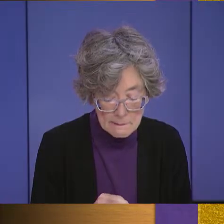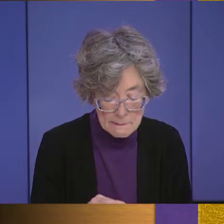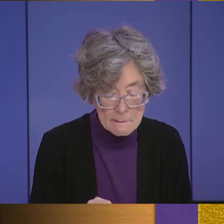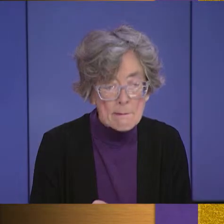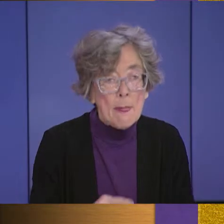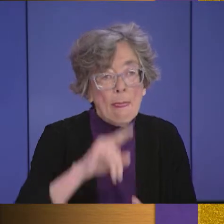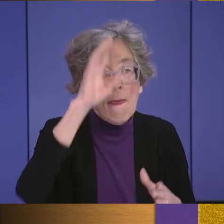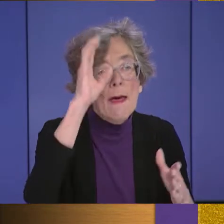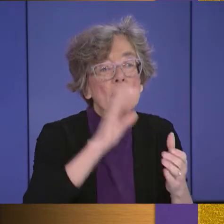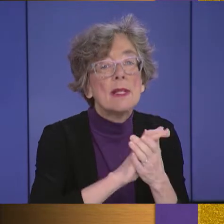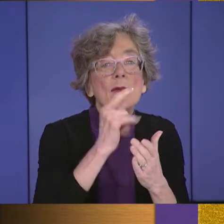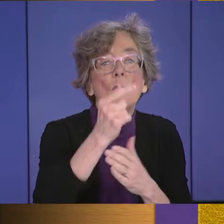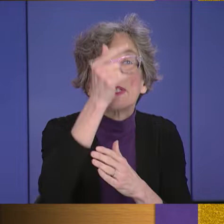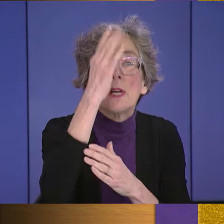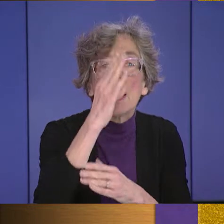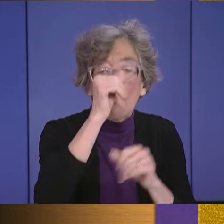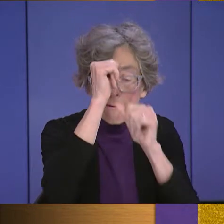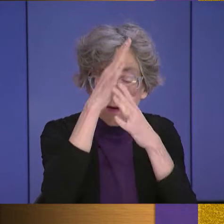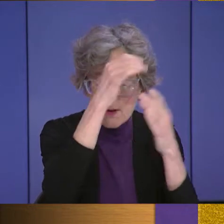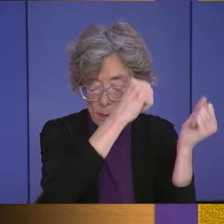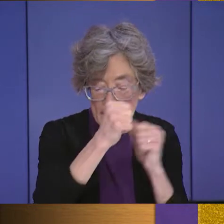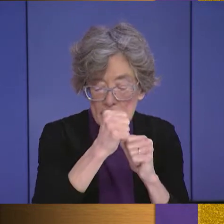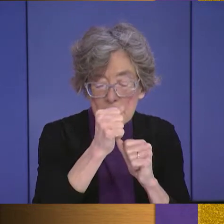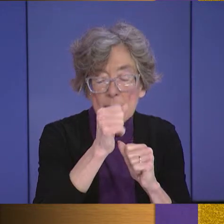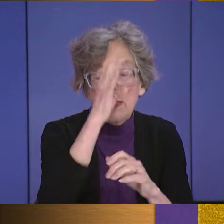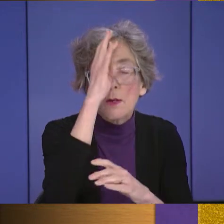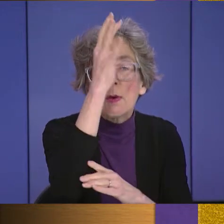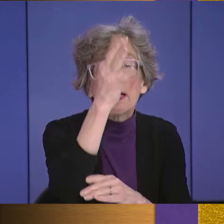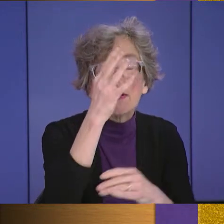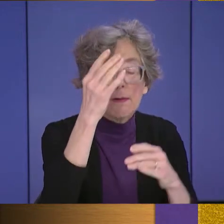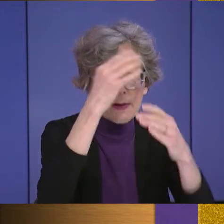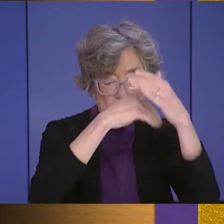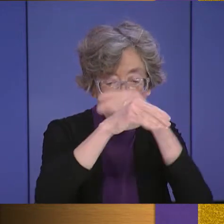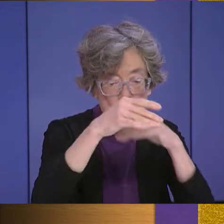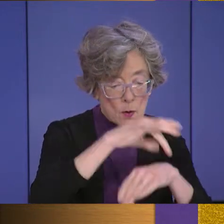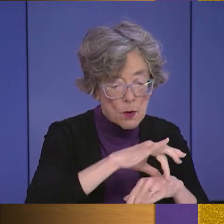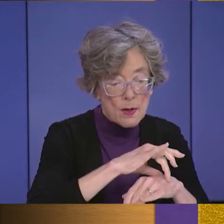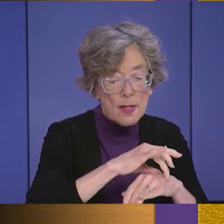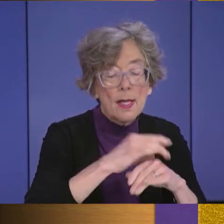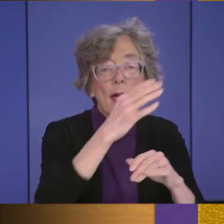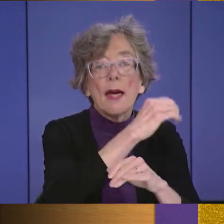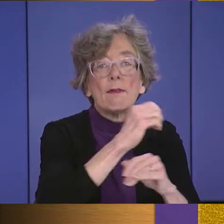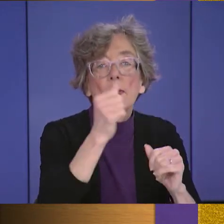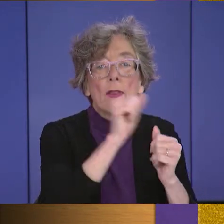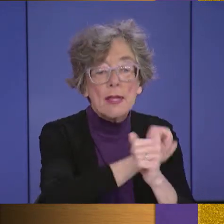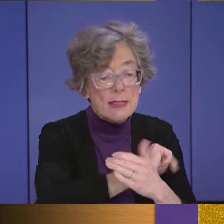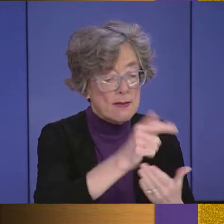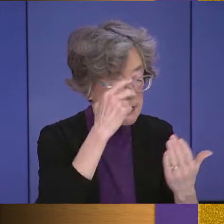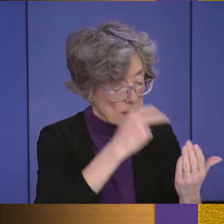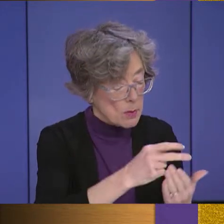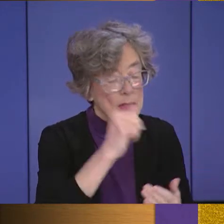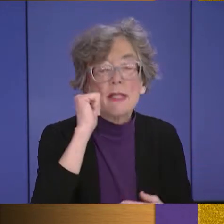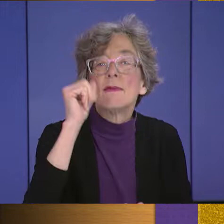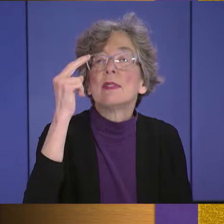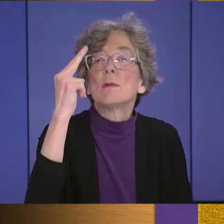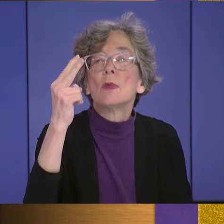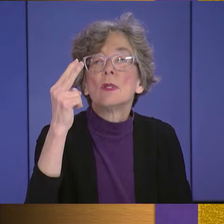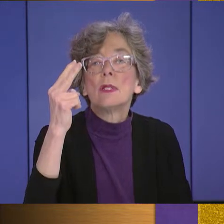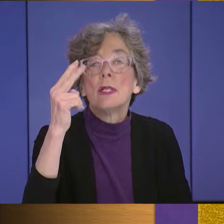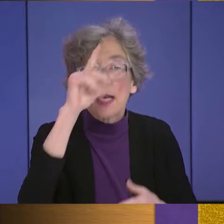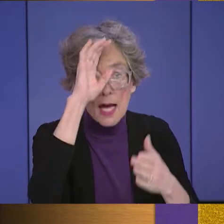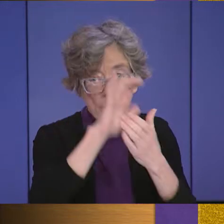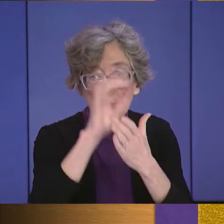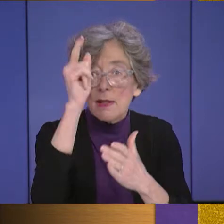I believe in one God, the Father Almighty, maker of heaven and earth, of all things visible and